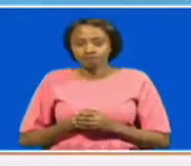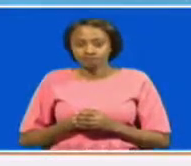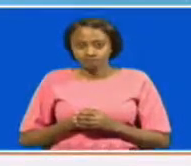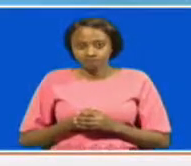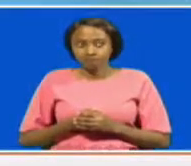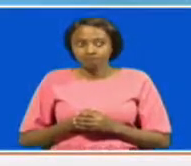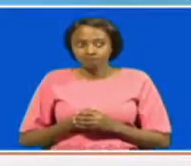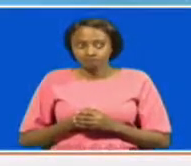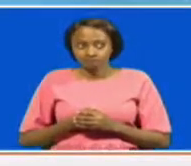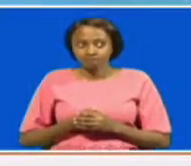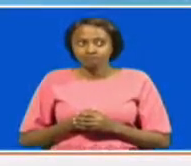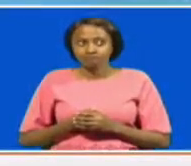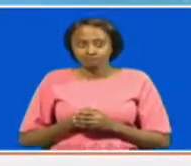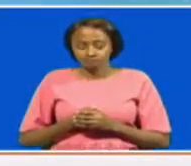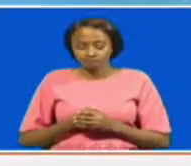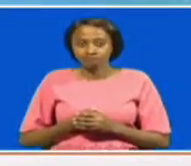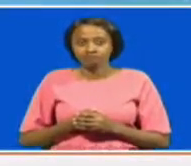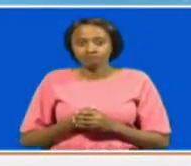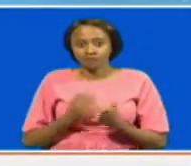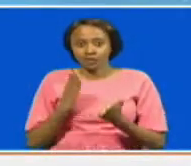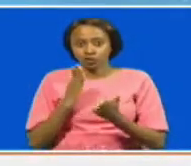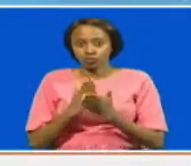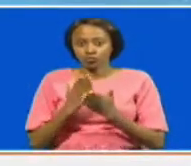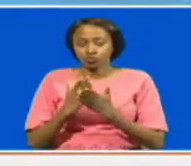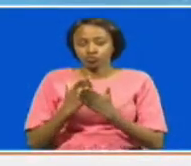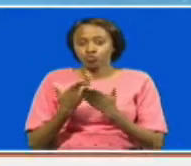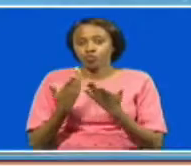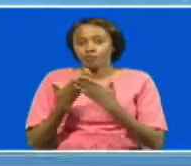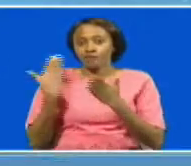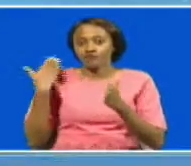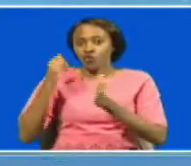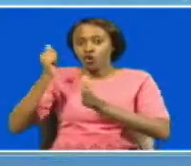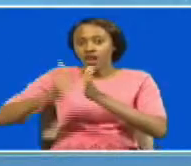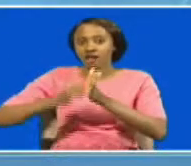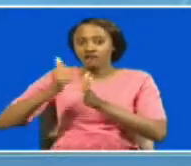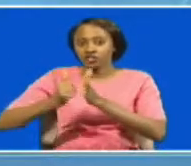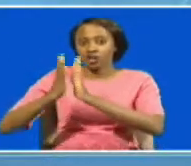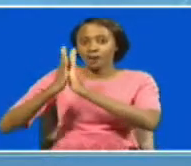So now, at the same time, that the death toll from yesterday's Naivasha bus accident has now